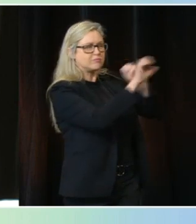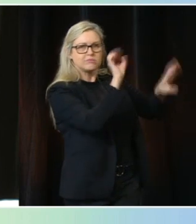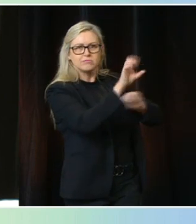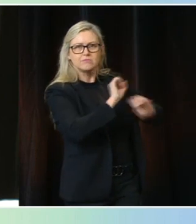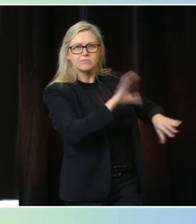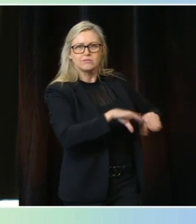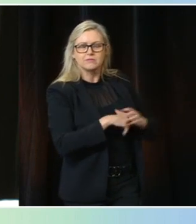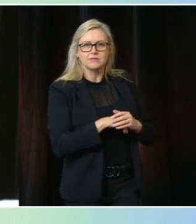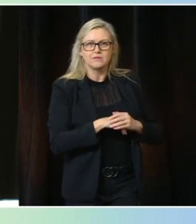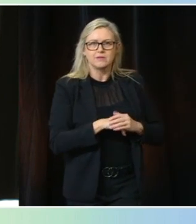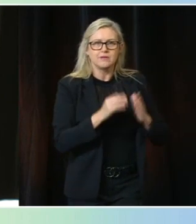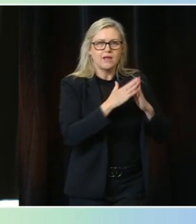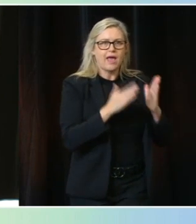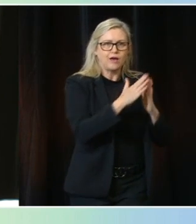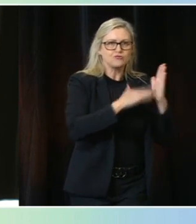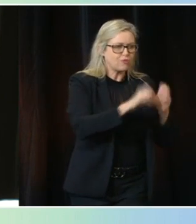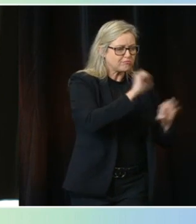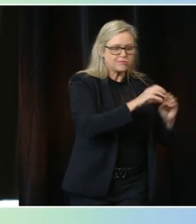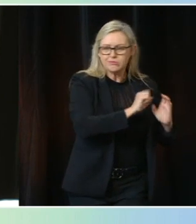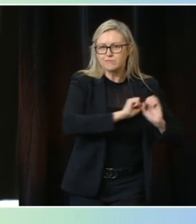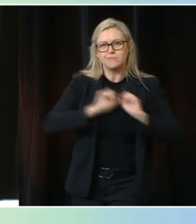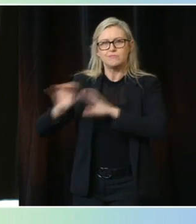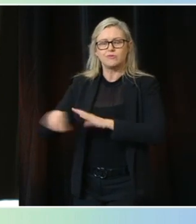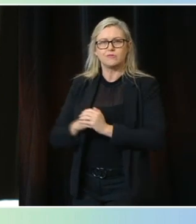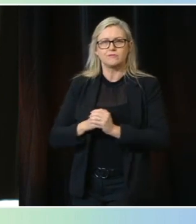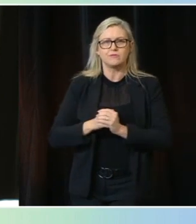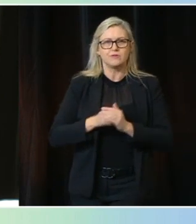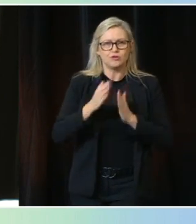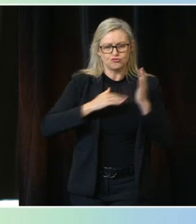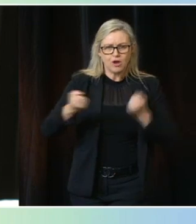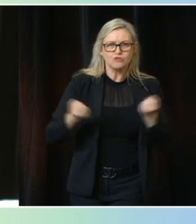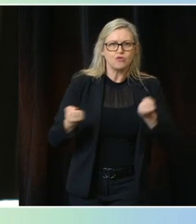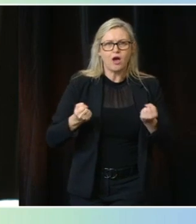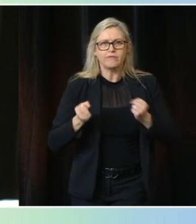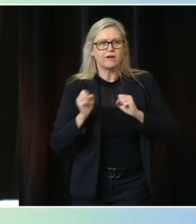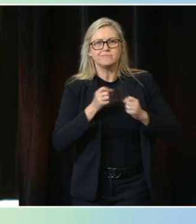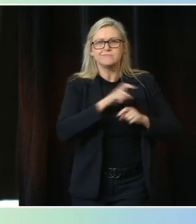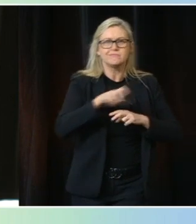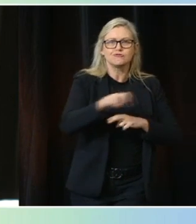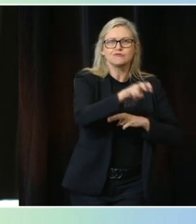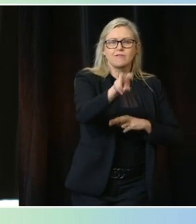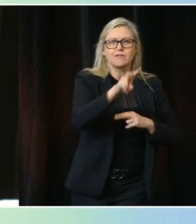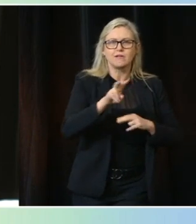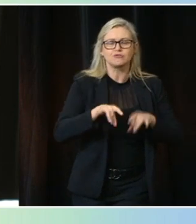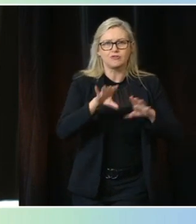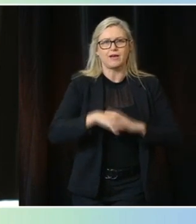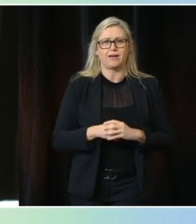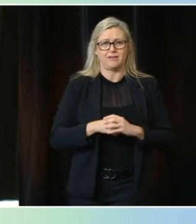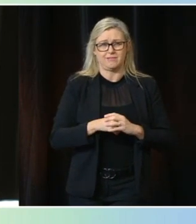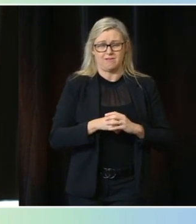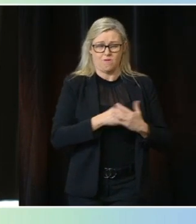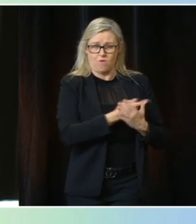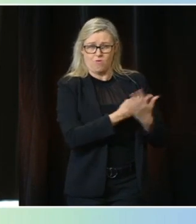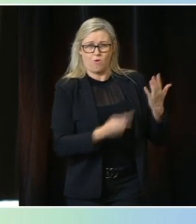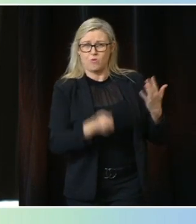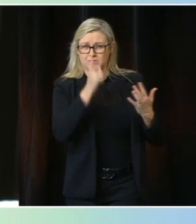moving Freight around the country these are the heroes of the pandemic they deserve more